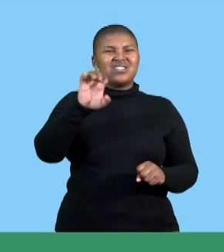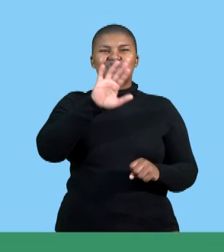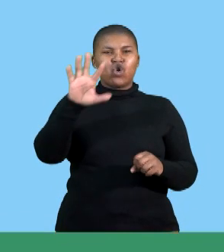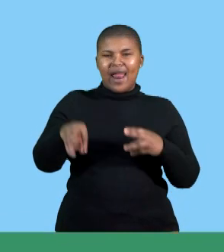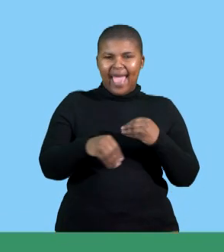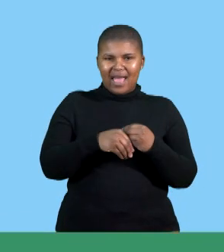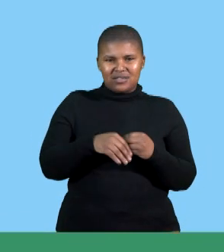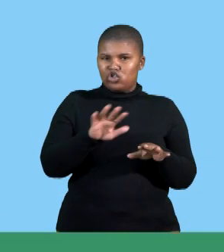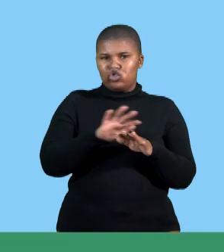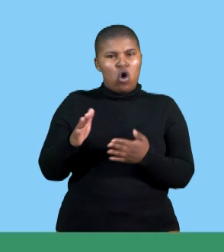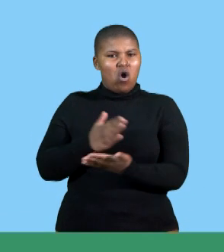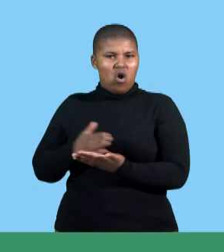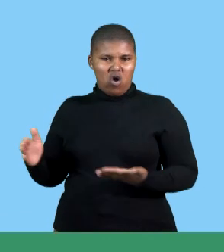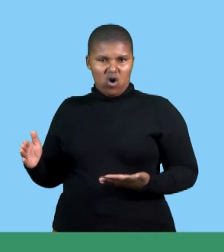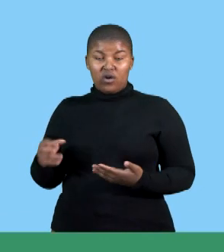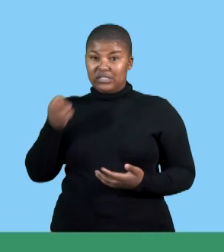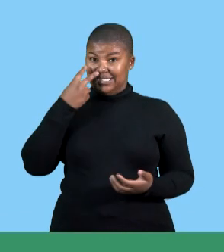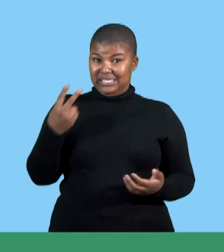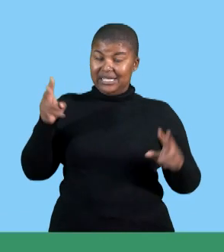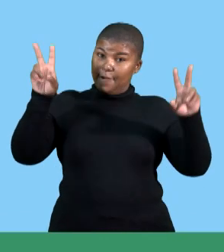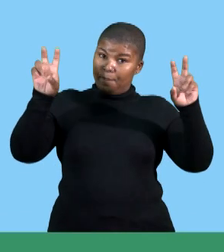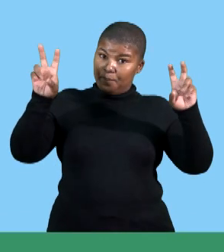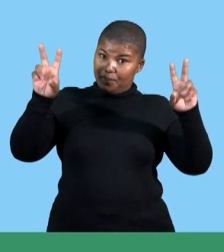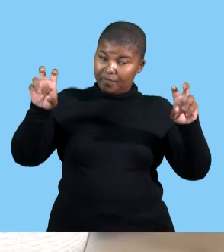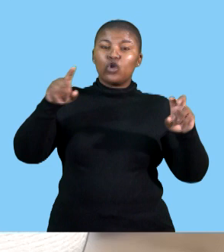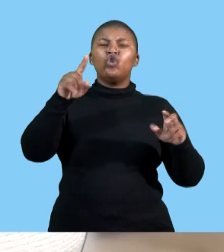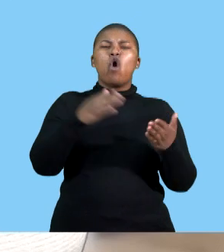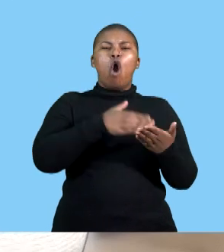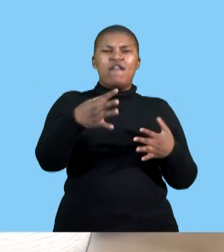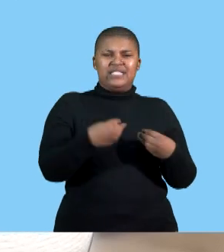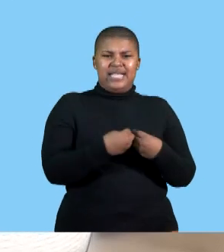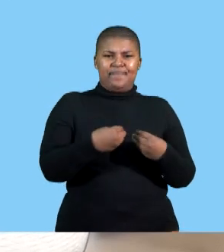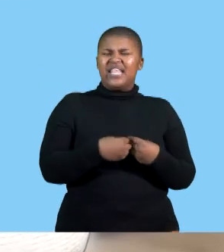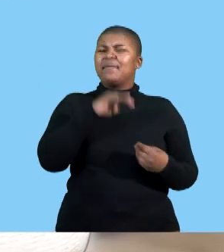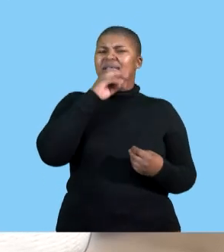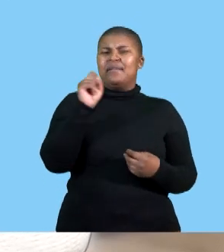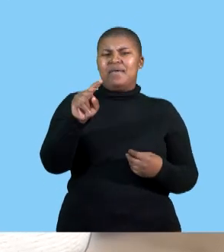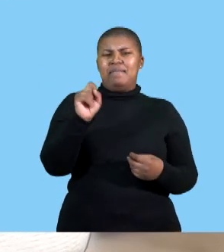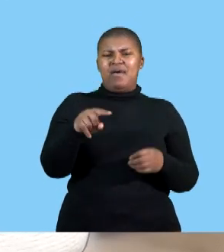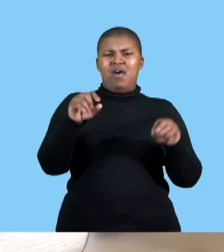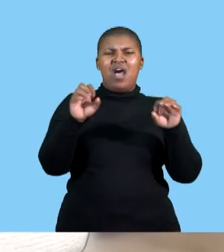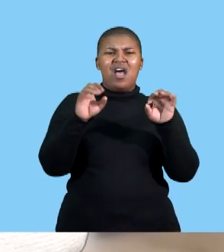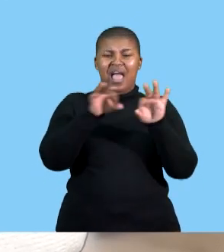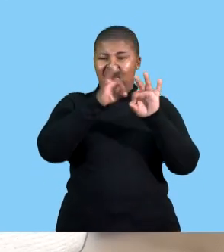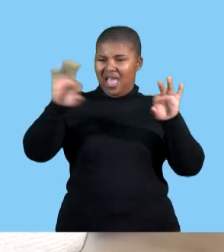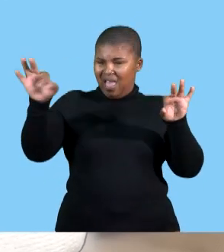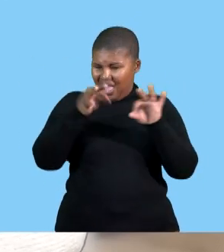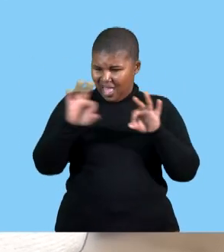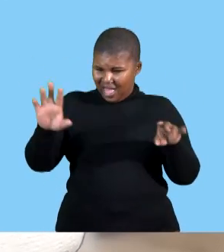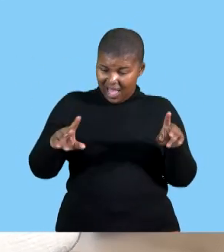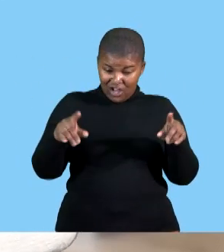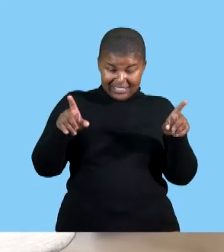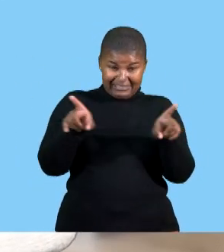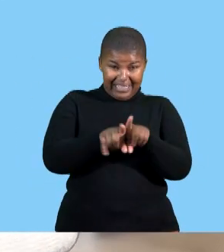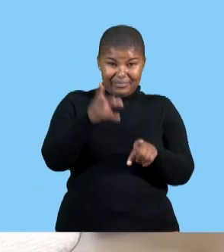paraphrase, do not add, do not take it. The minute you paraphrase, the minute you subtract some information, then it means the statement is no longer